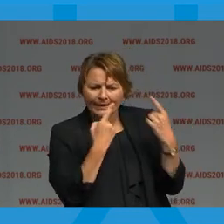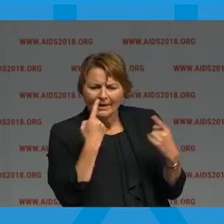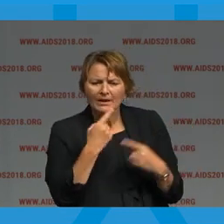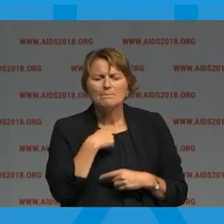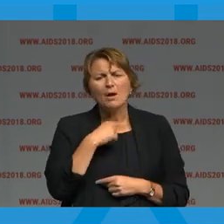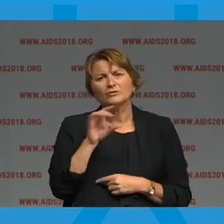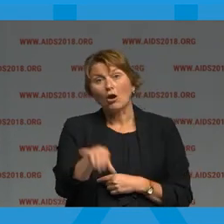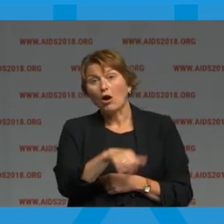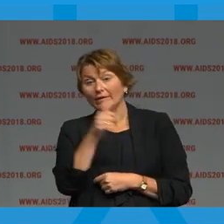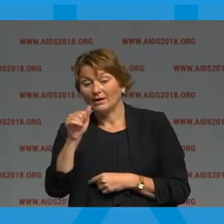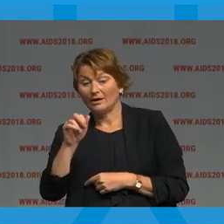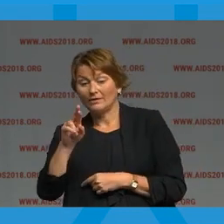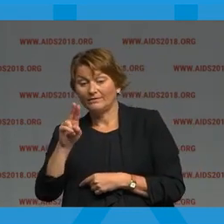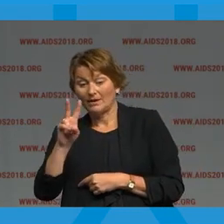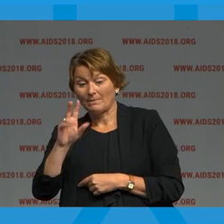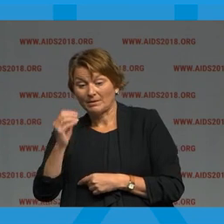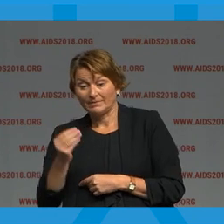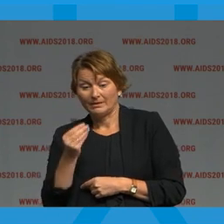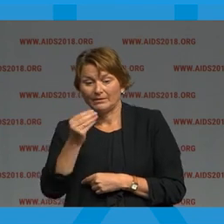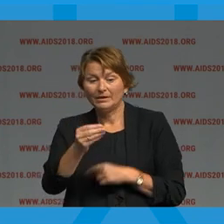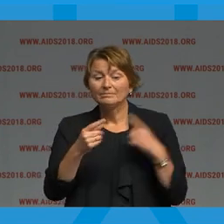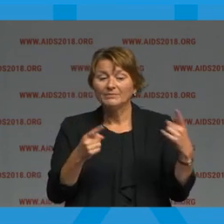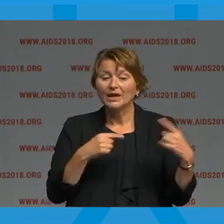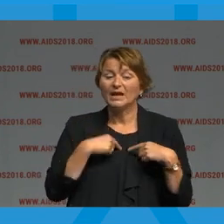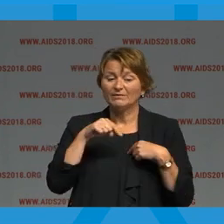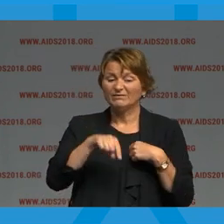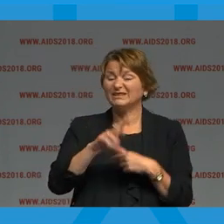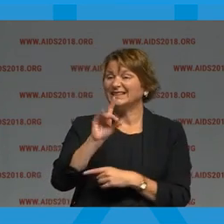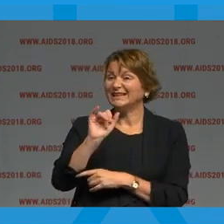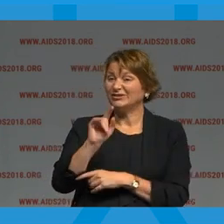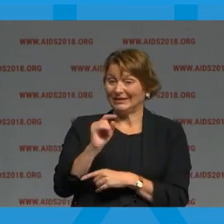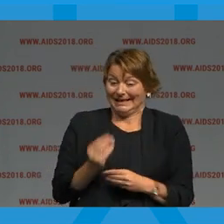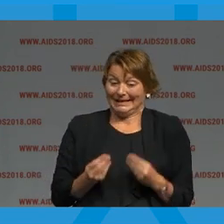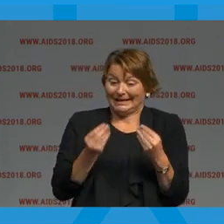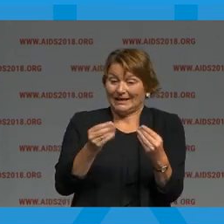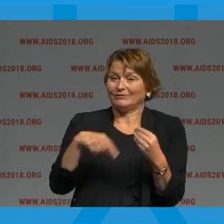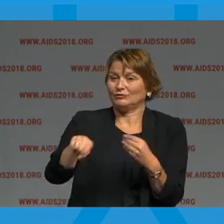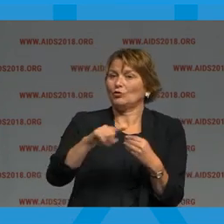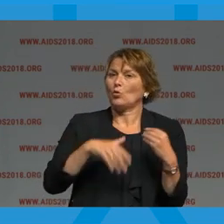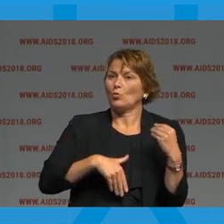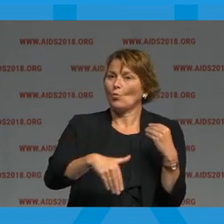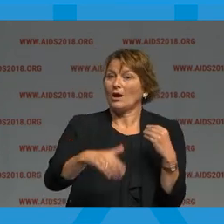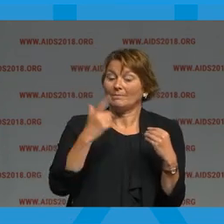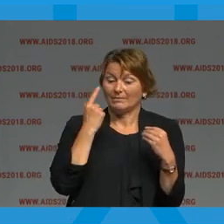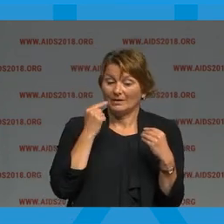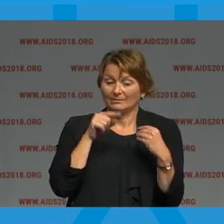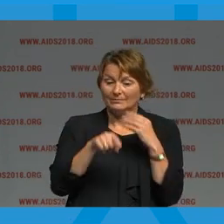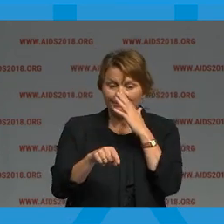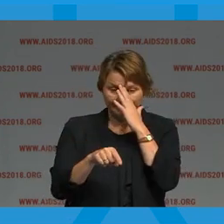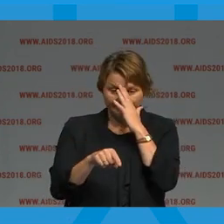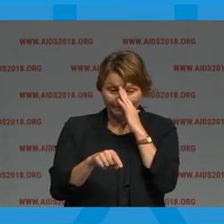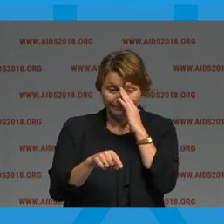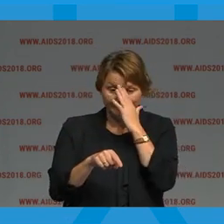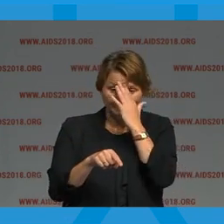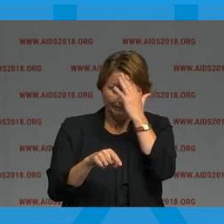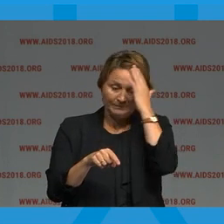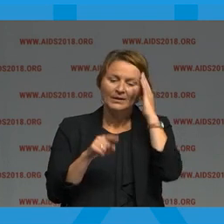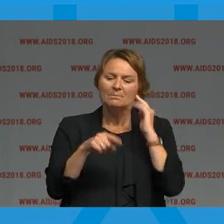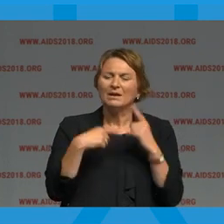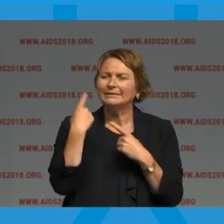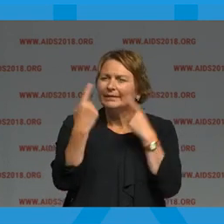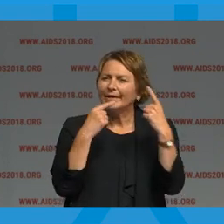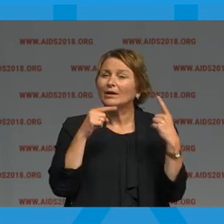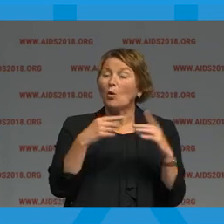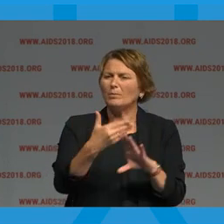the decision is made to use dolutegravir in women of childbearing age, healthcare professionals should reinforce the consistent use of effective